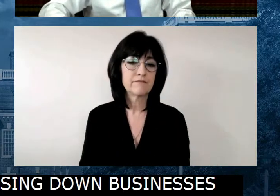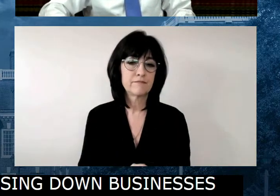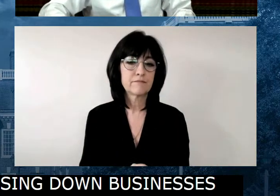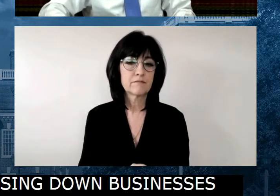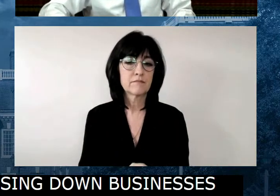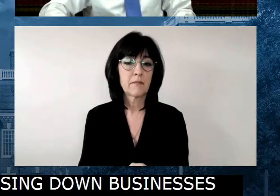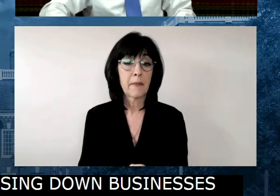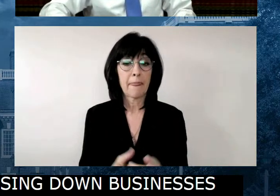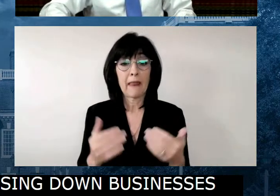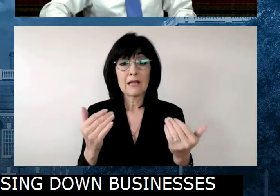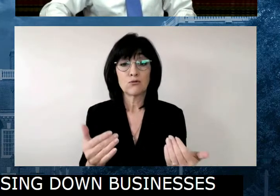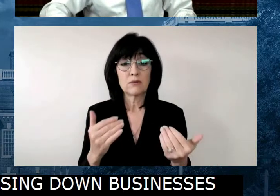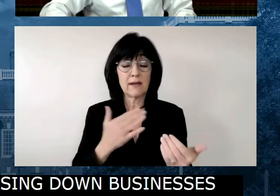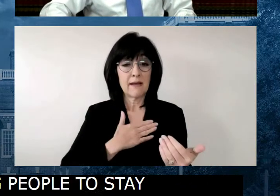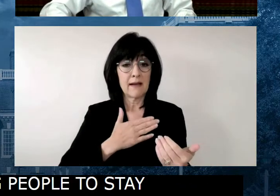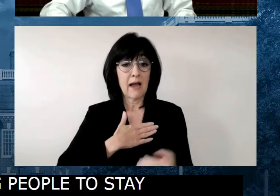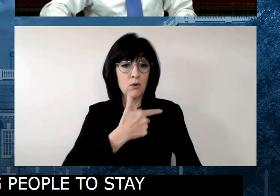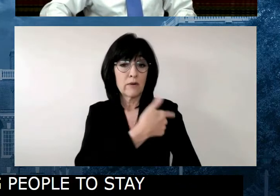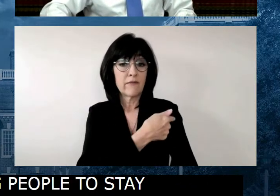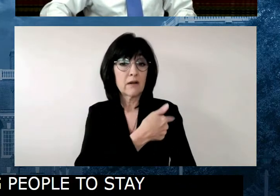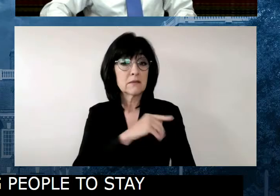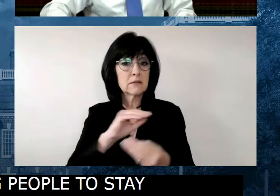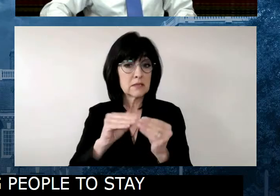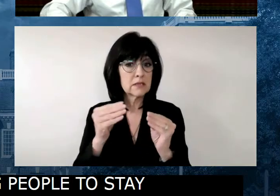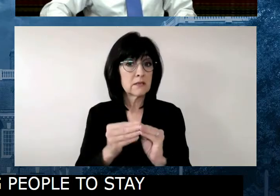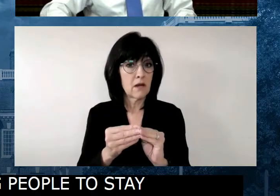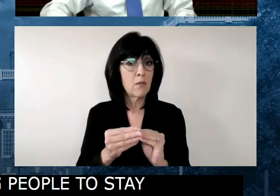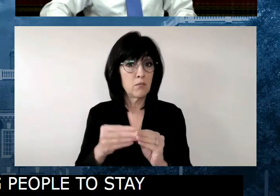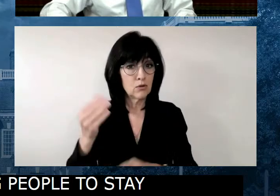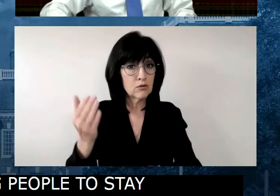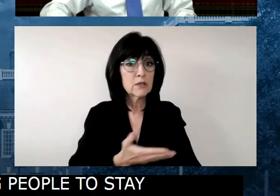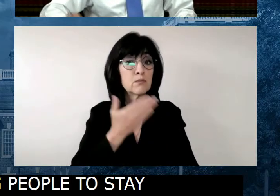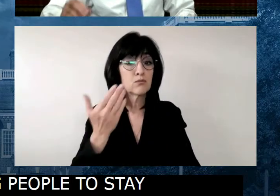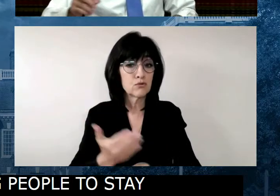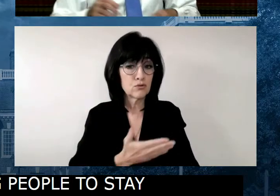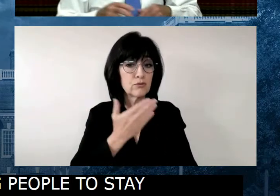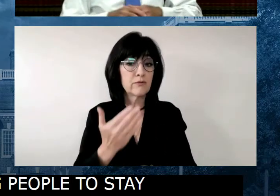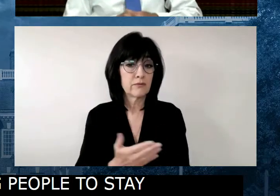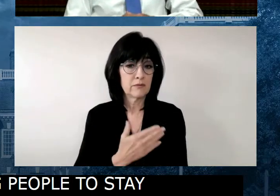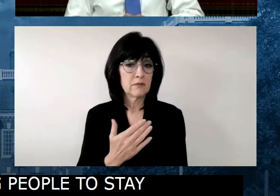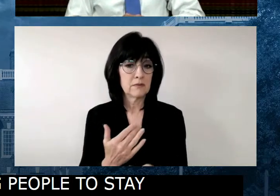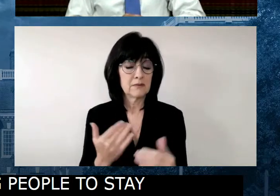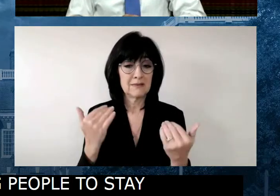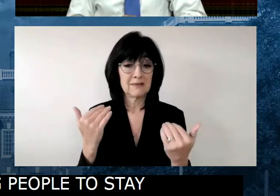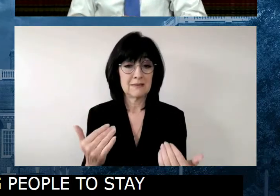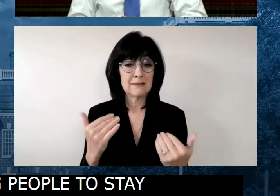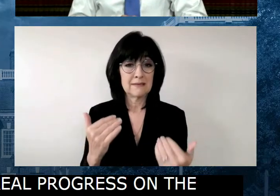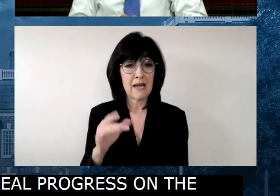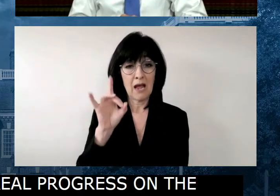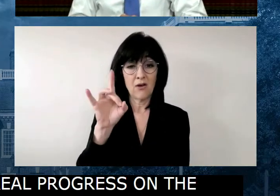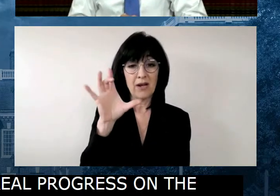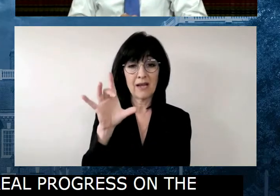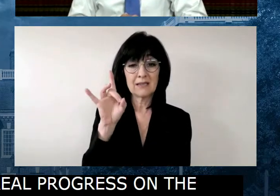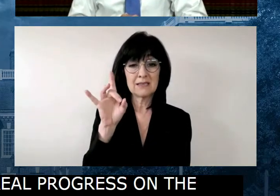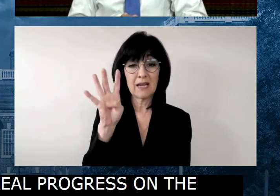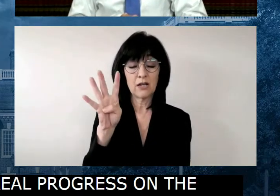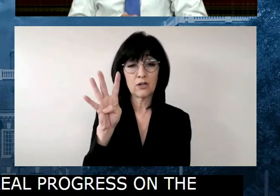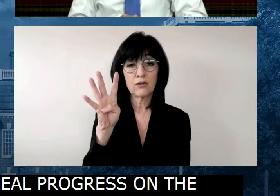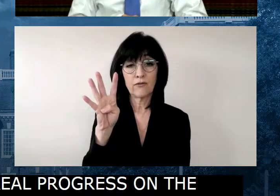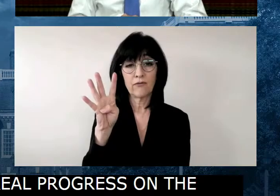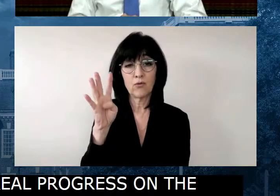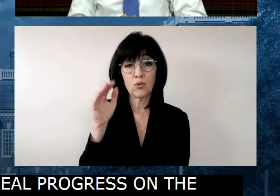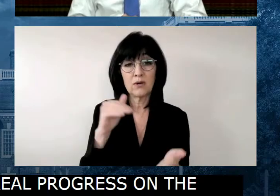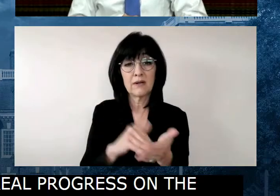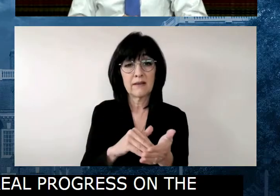the vaccination rates, over 880,000 Delaware vaccines have been administered. And some of